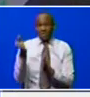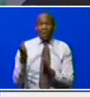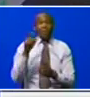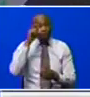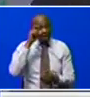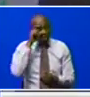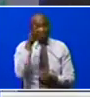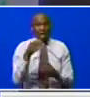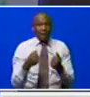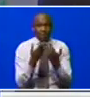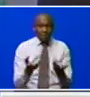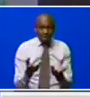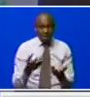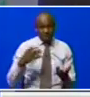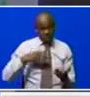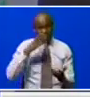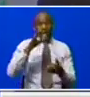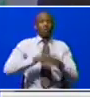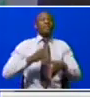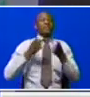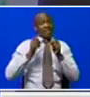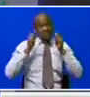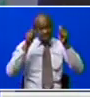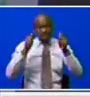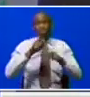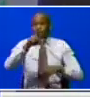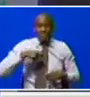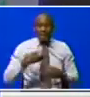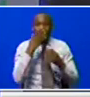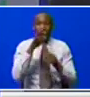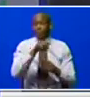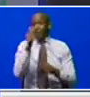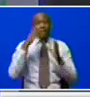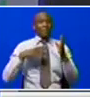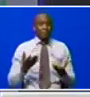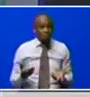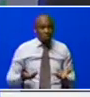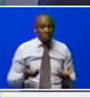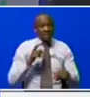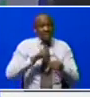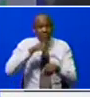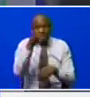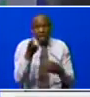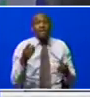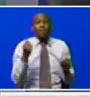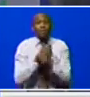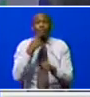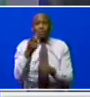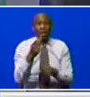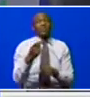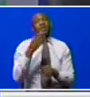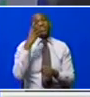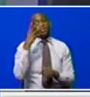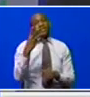been heeded and people are already on the streets demanding answers from somewhere, and by that time you have no time to tell them 34B is